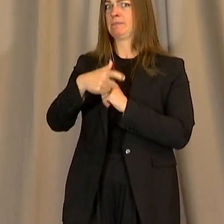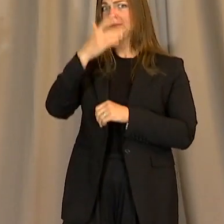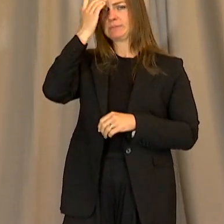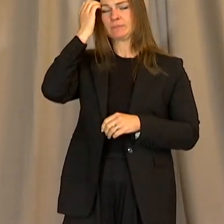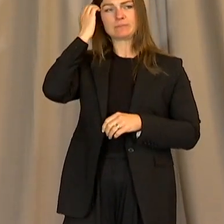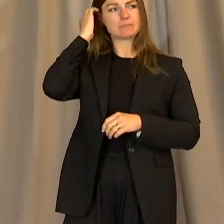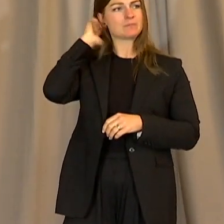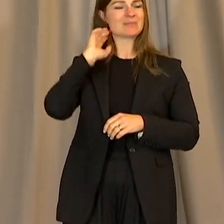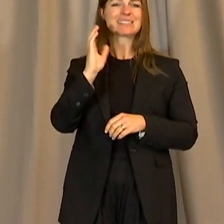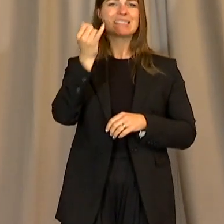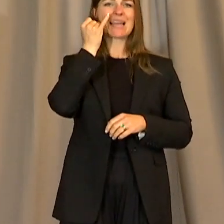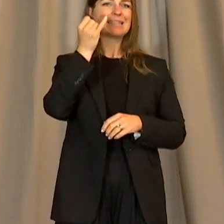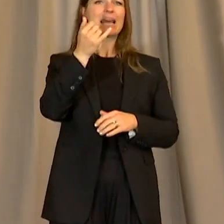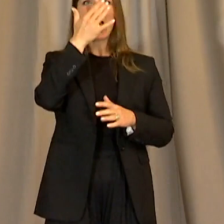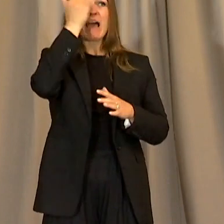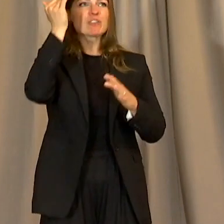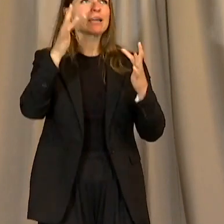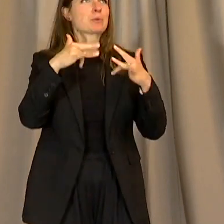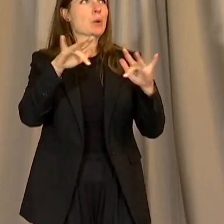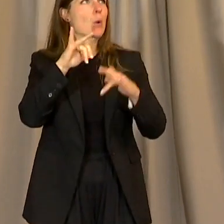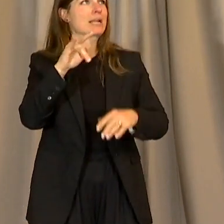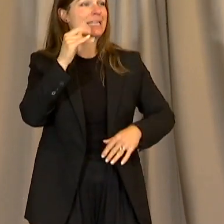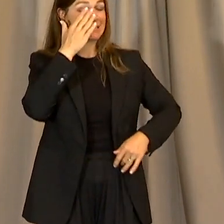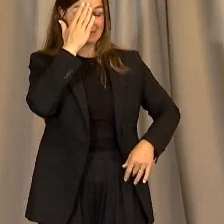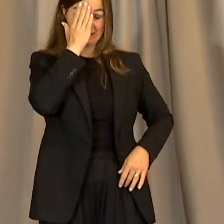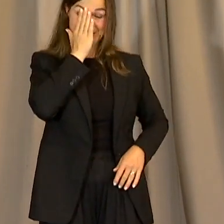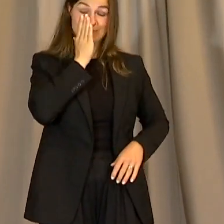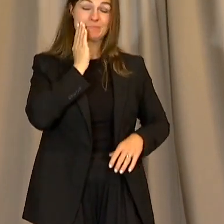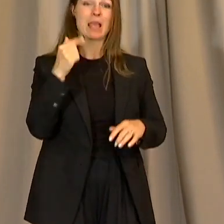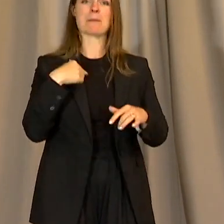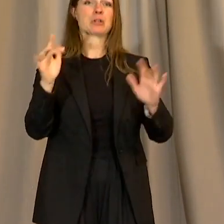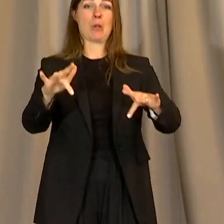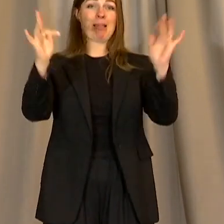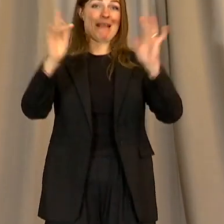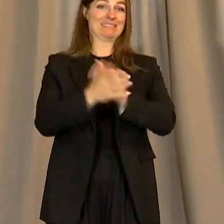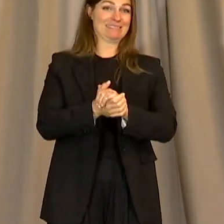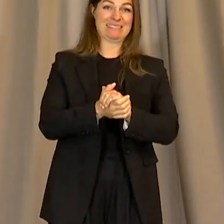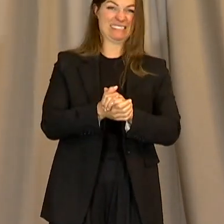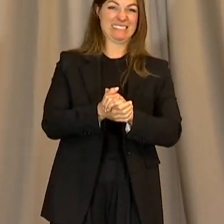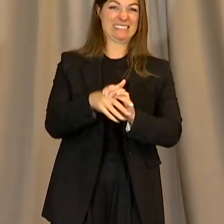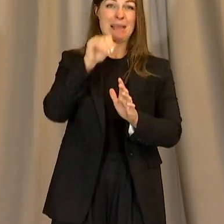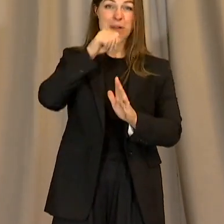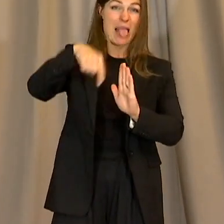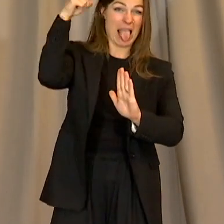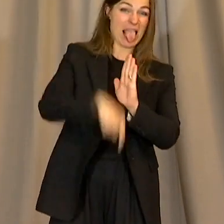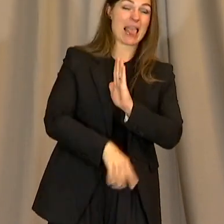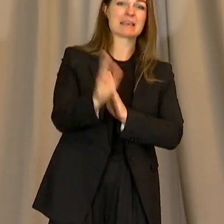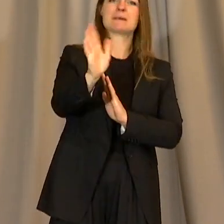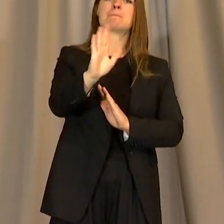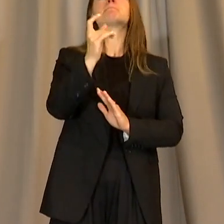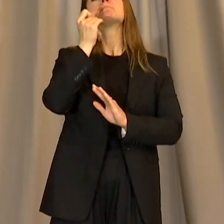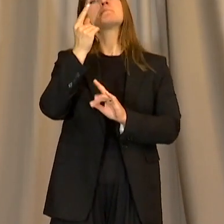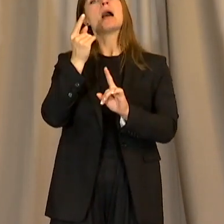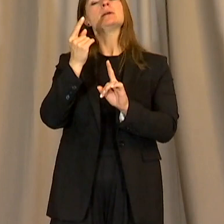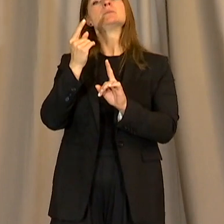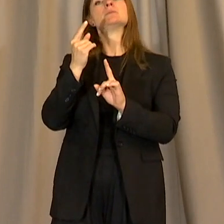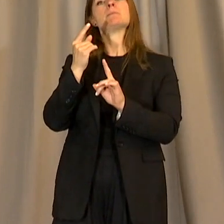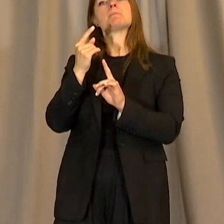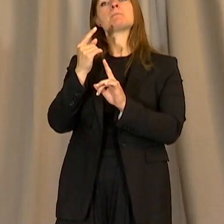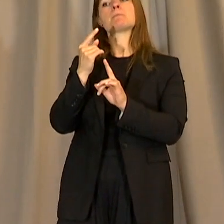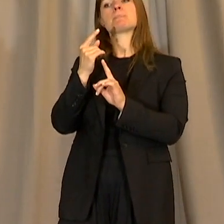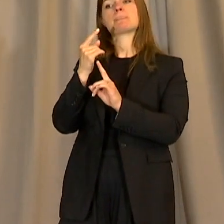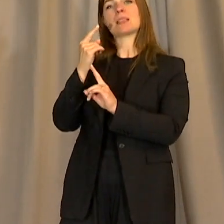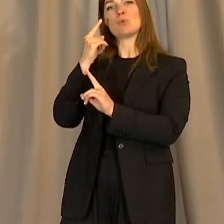see, I forget this is being recorded. So let me just go light. I'm not going to go hard in the paint. The fact that you think that you are